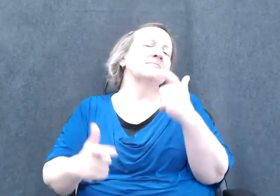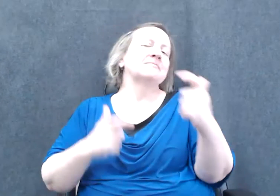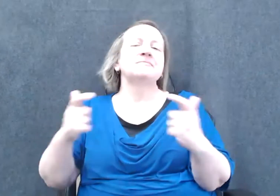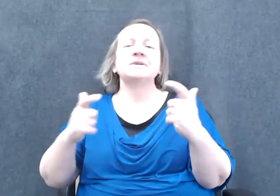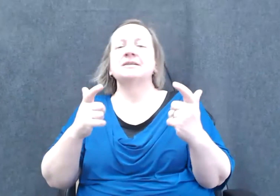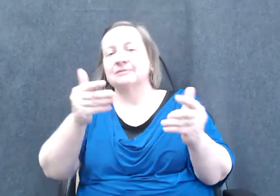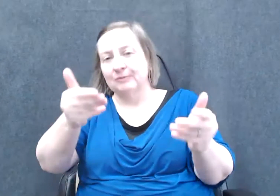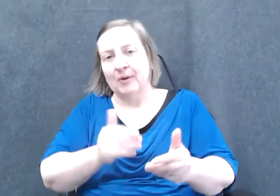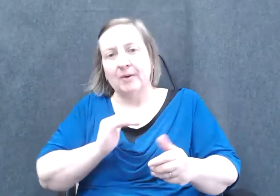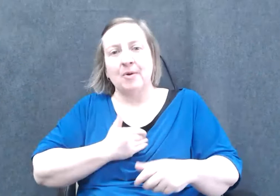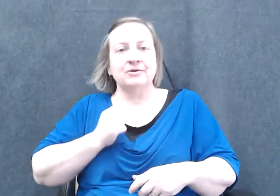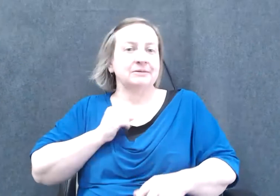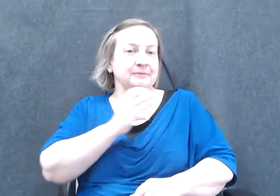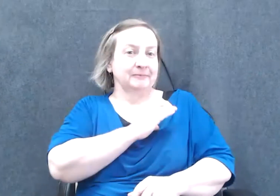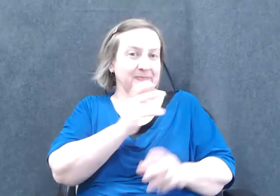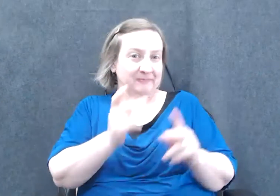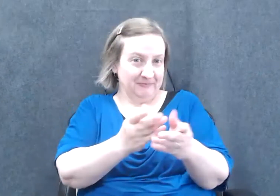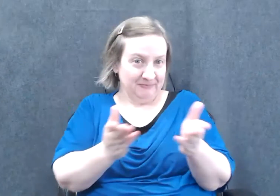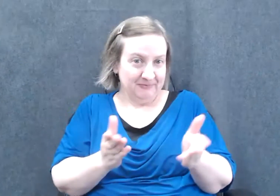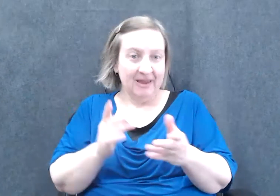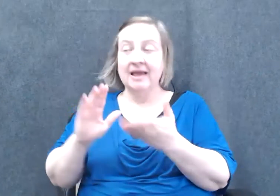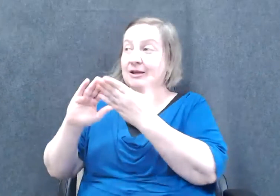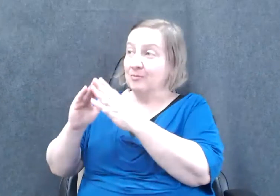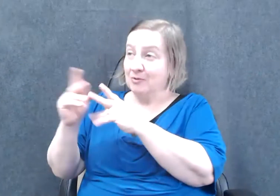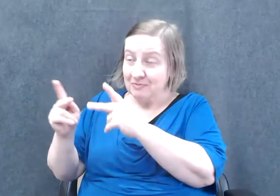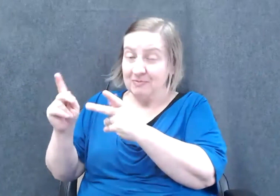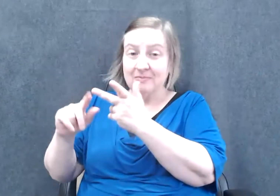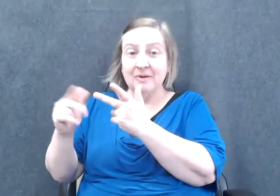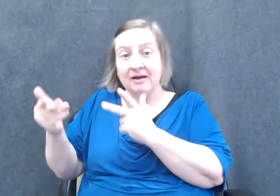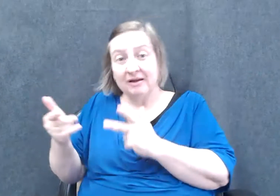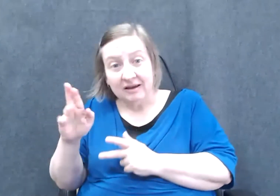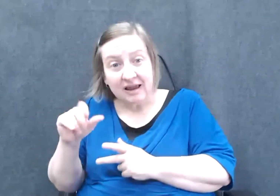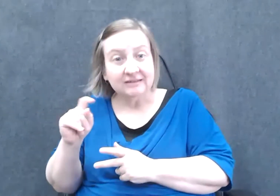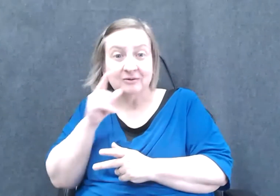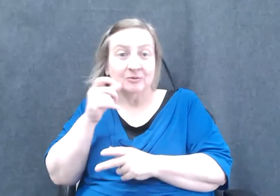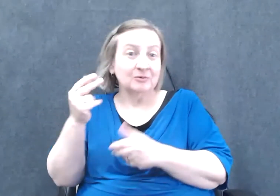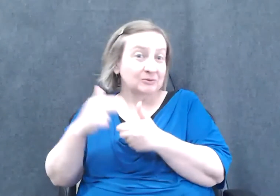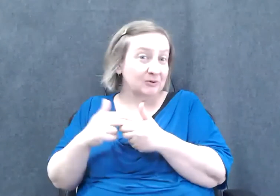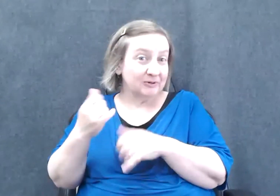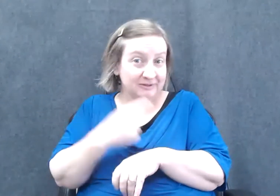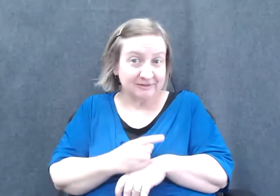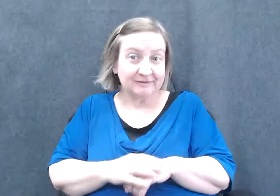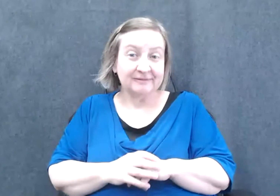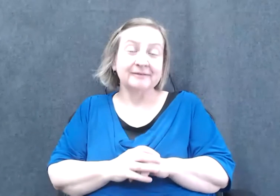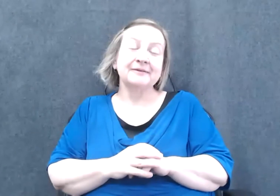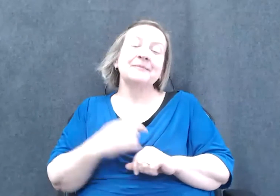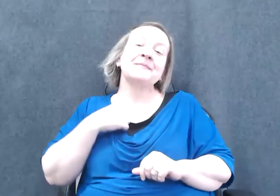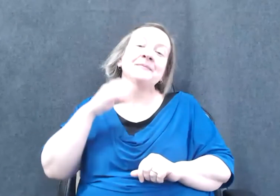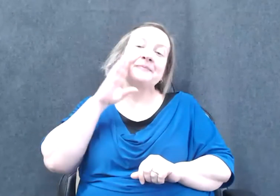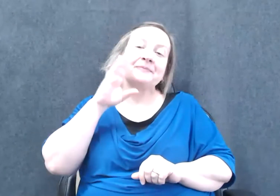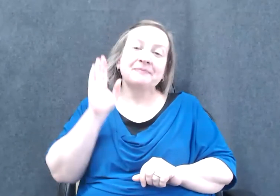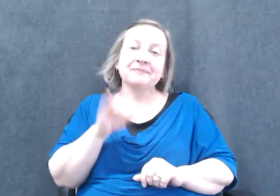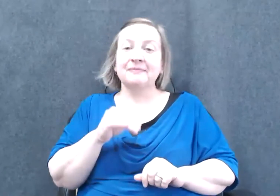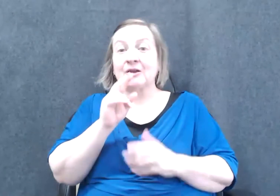our steering committee members and our community members and guests who are joining today. I know that this is having